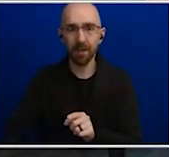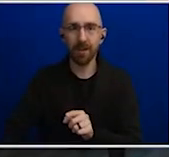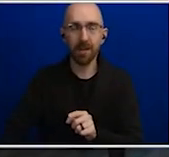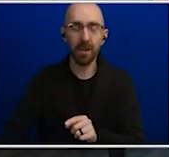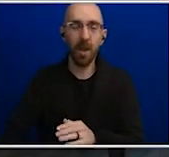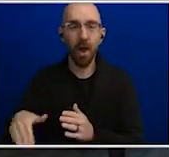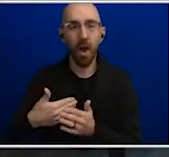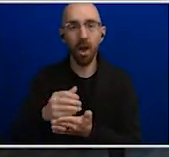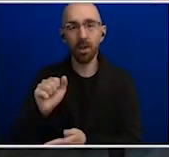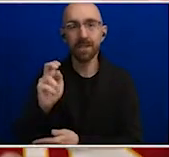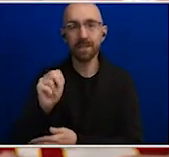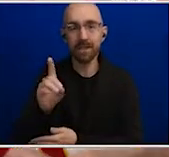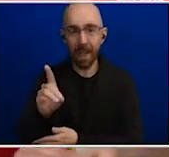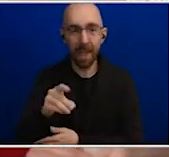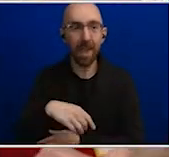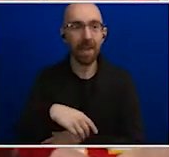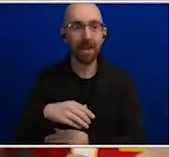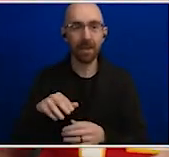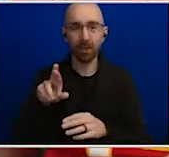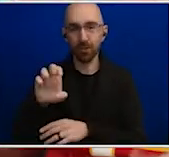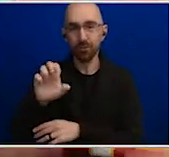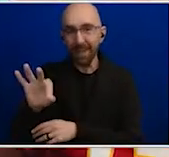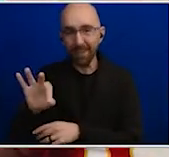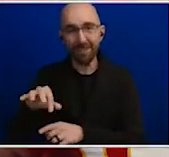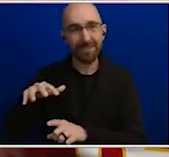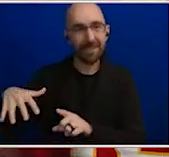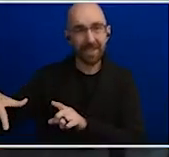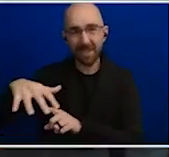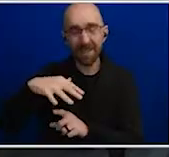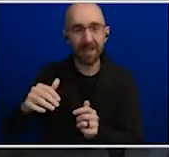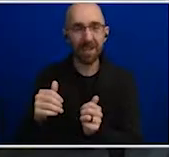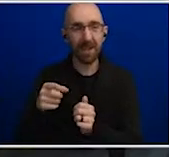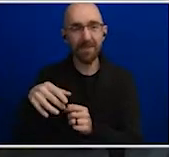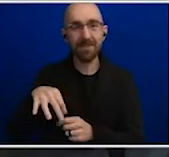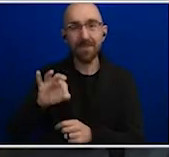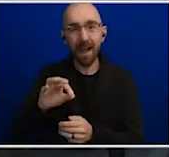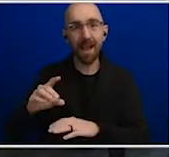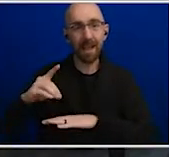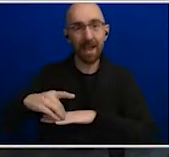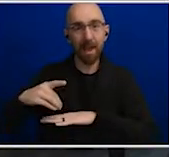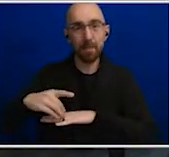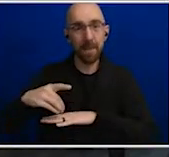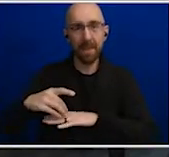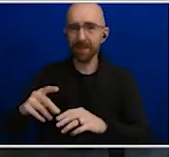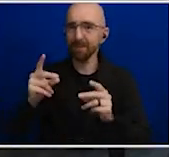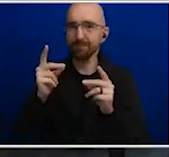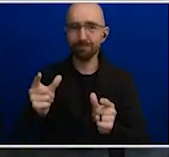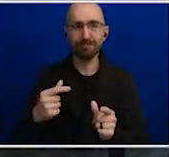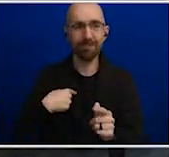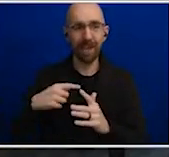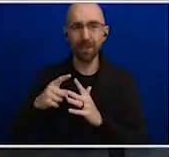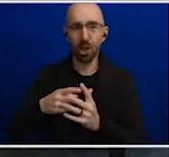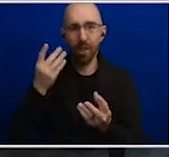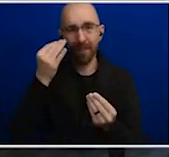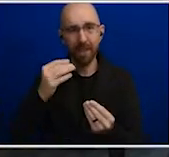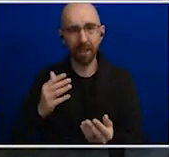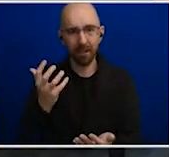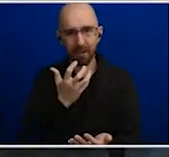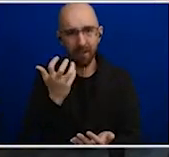And reef, yeah. he finds his diamond, and right away I started thinking, oh my gosh, isn't this the